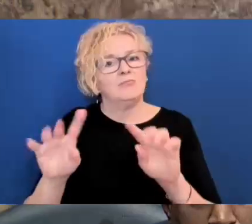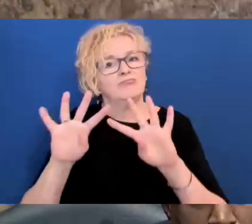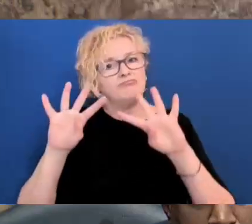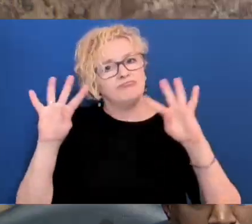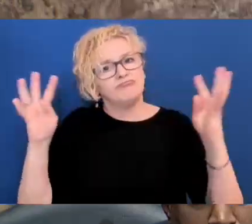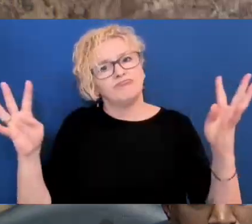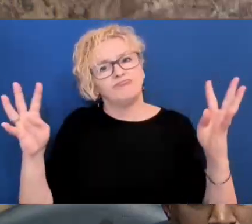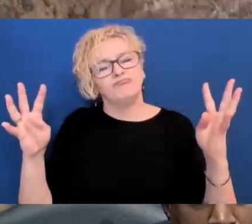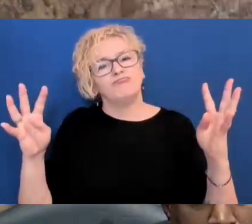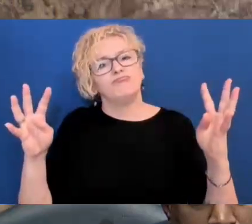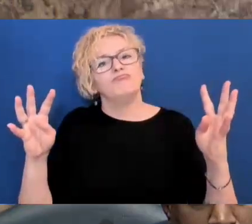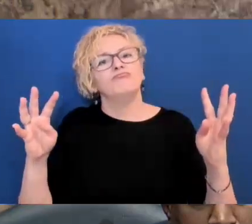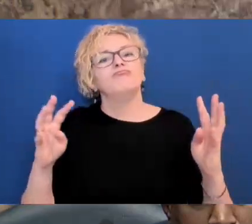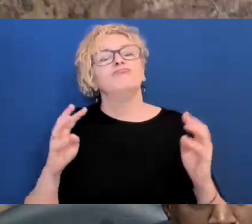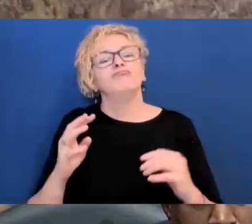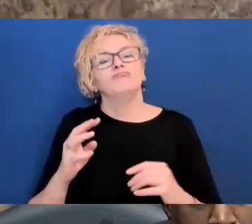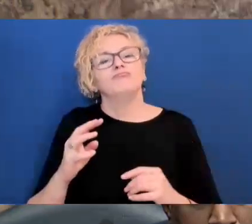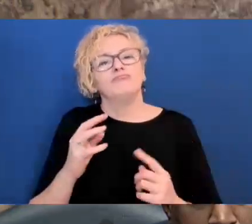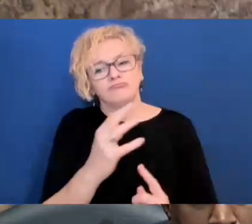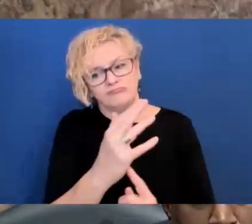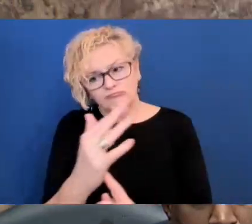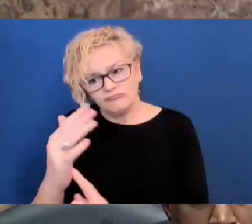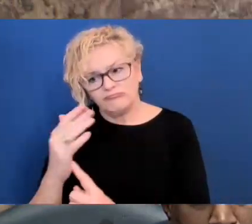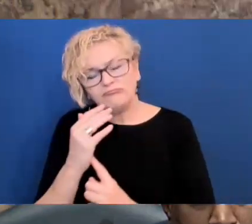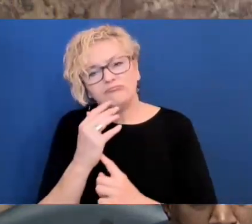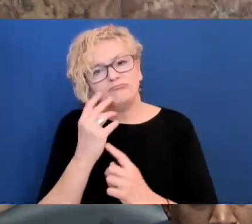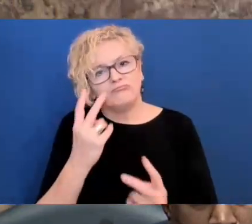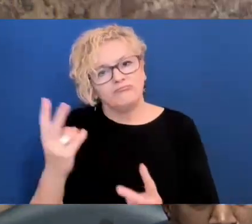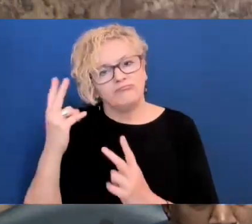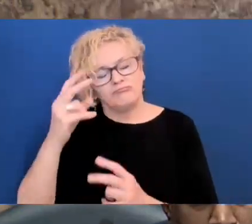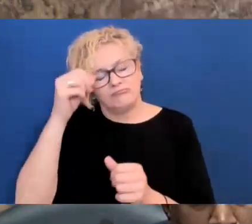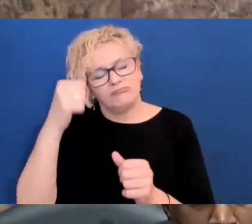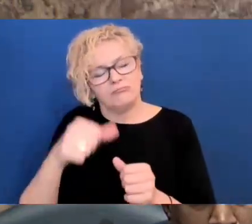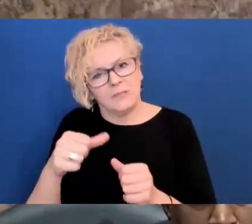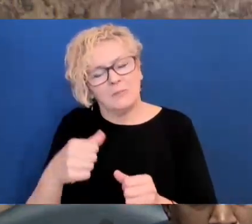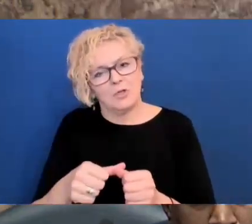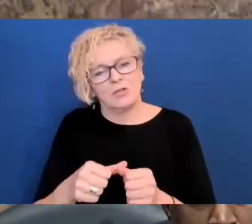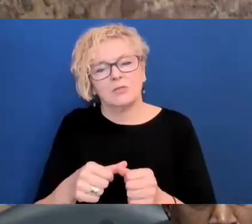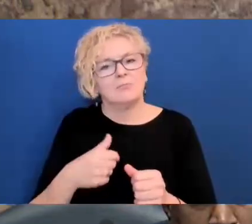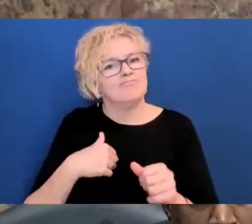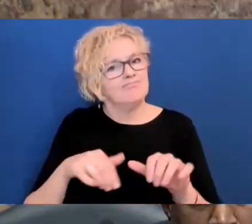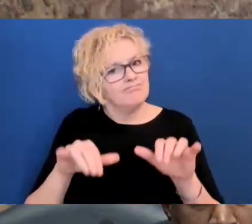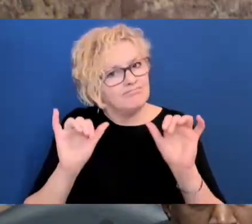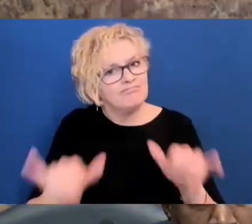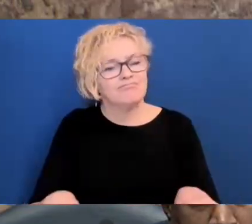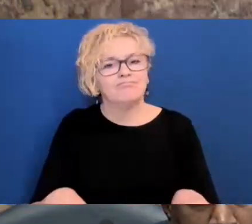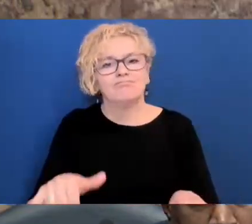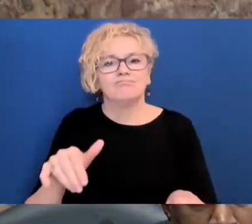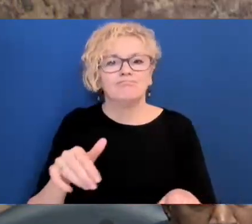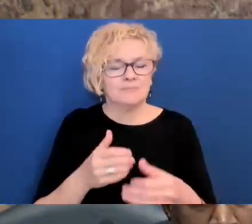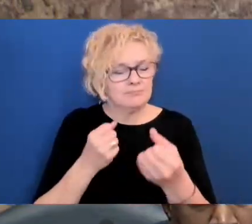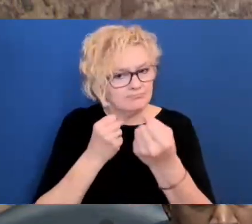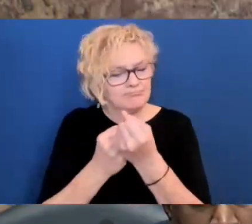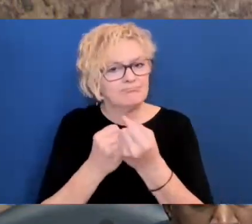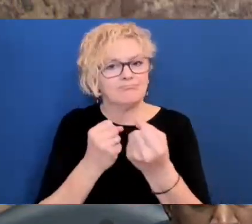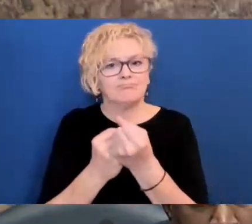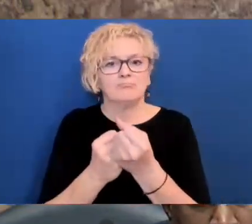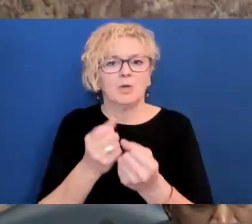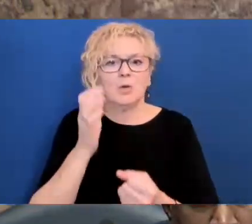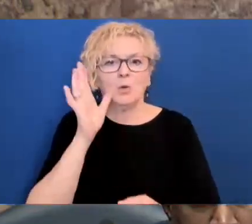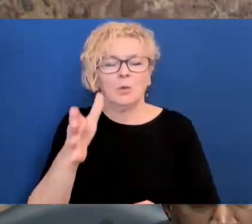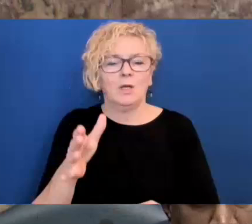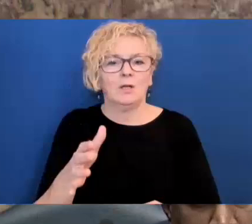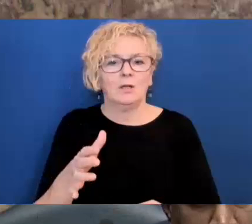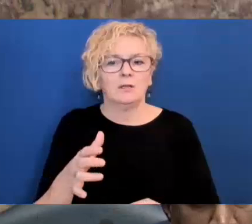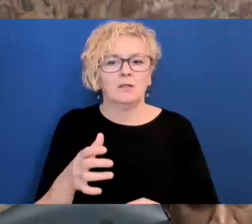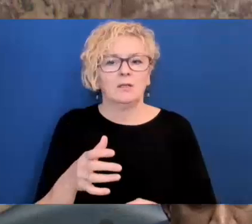support the victims and their families and British Columbians. But we also must stand here in this